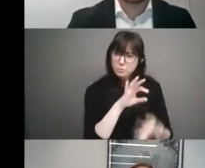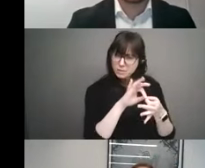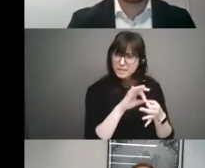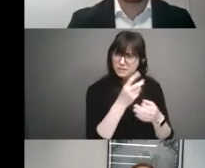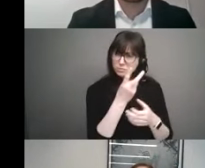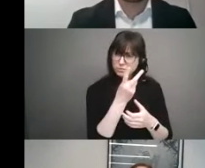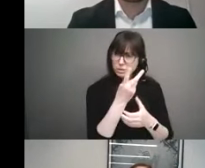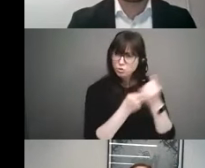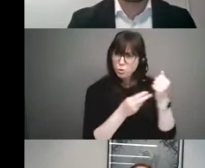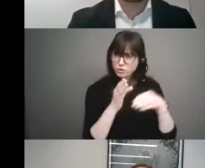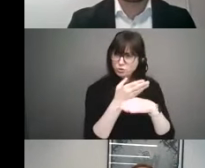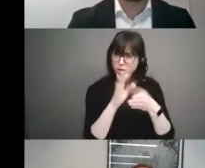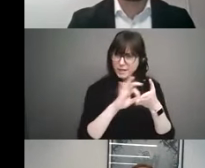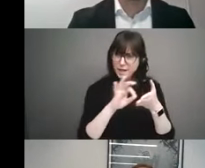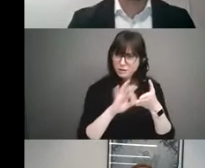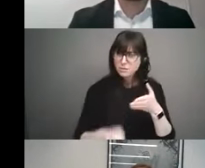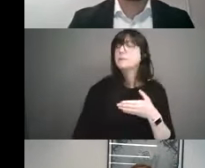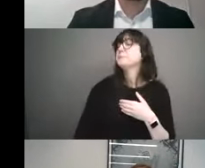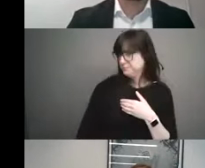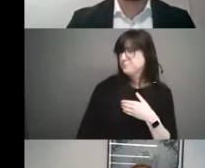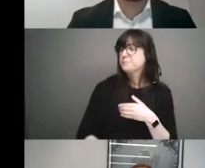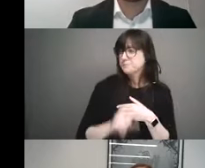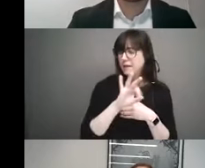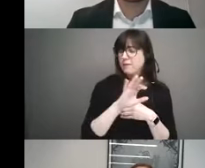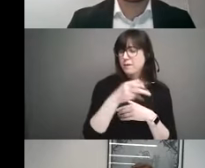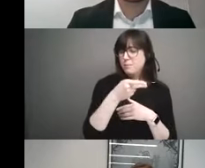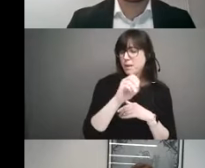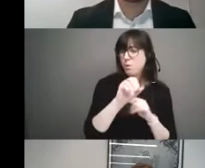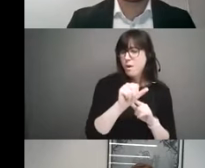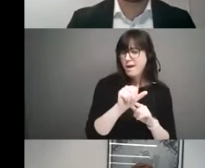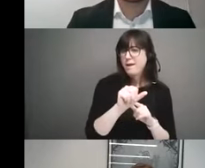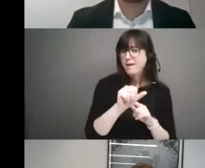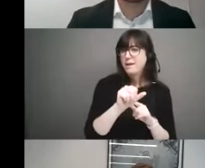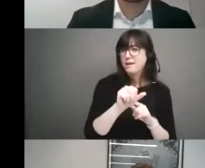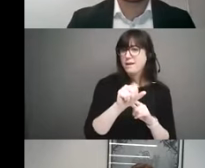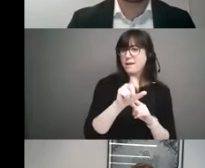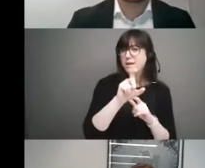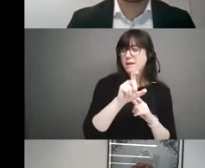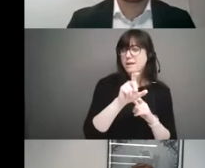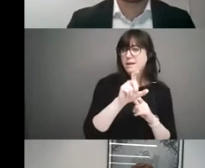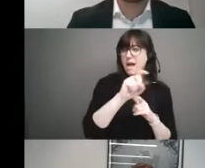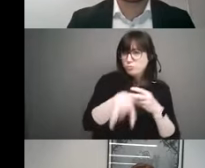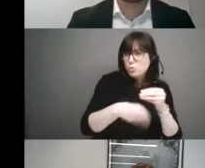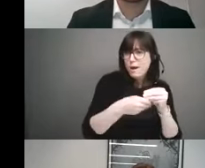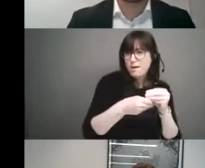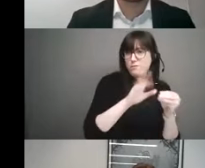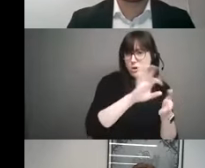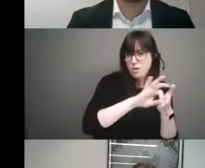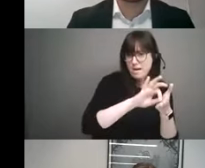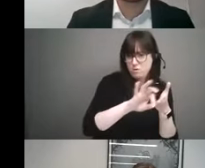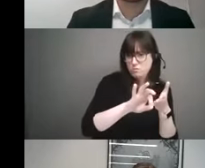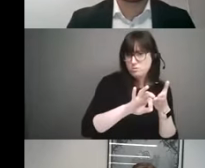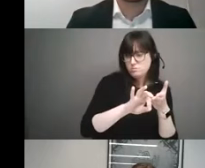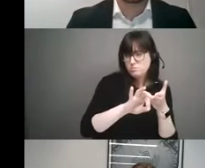account? I can't remember. Yeah, if the attorney has to add themselves onto the accounts, but if they're the attorney,